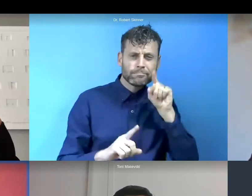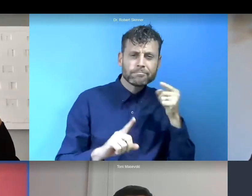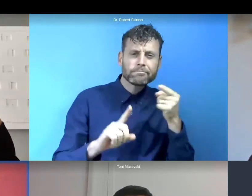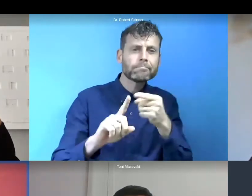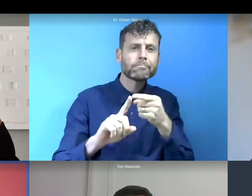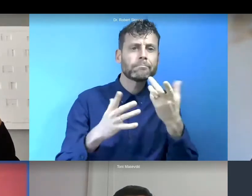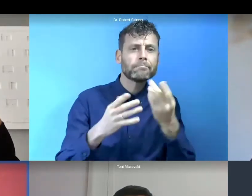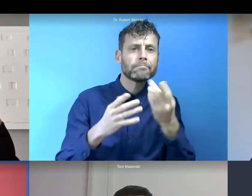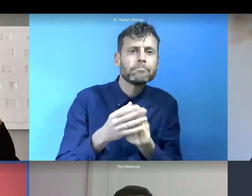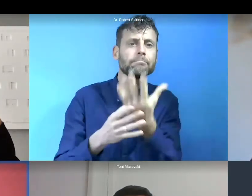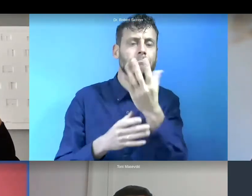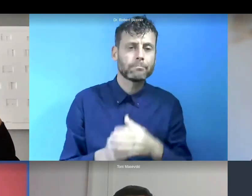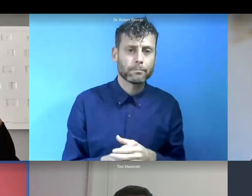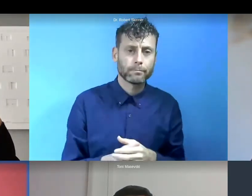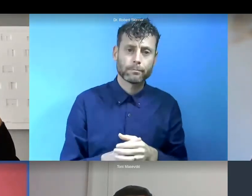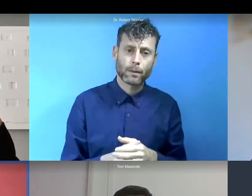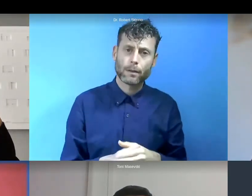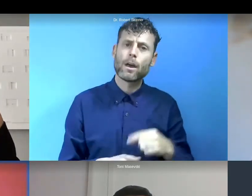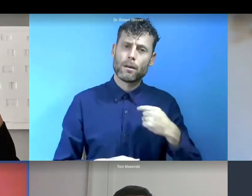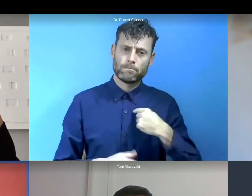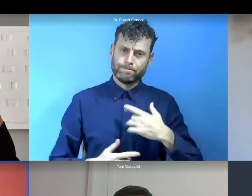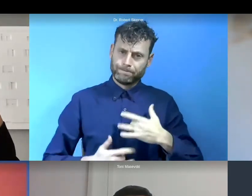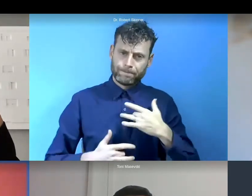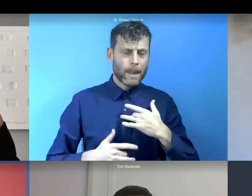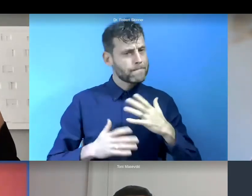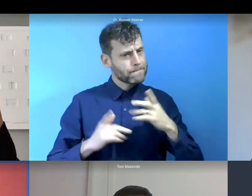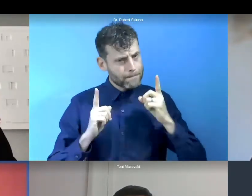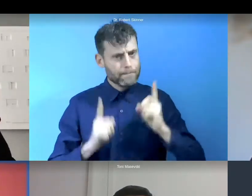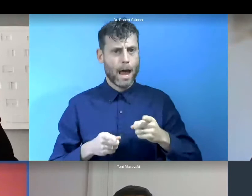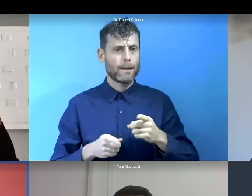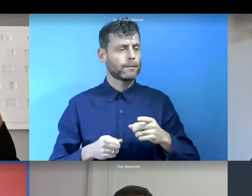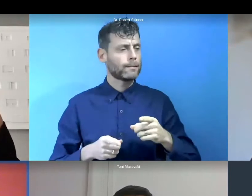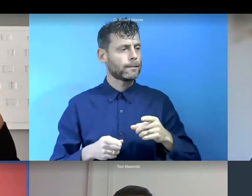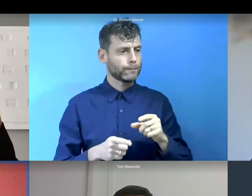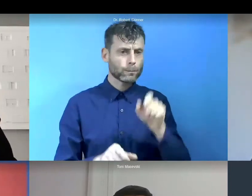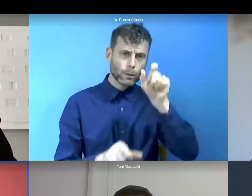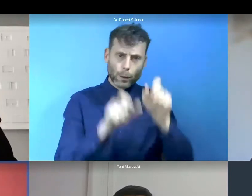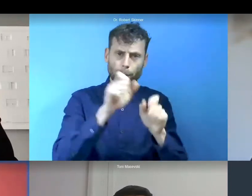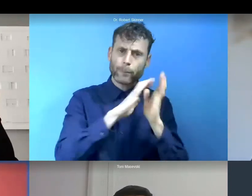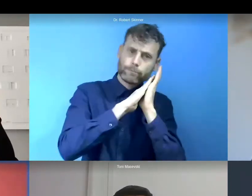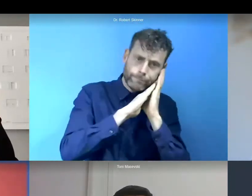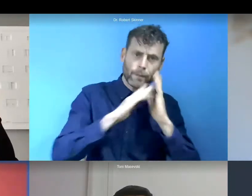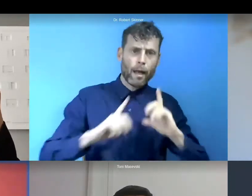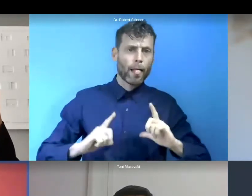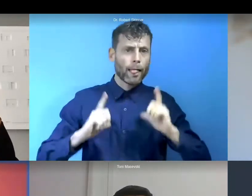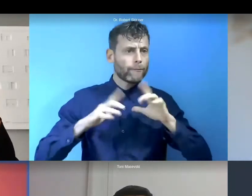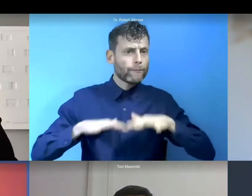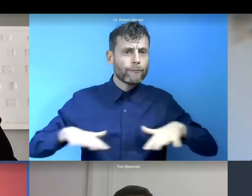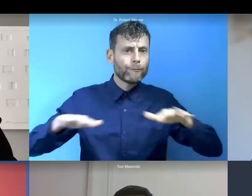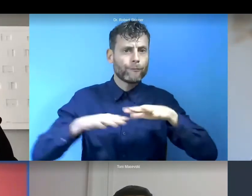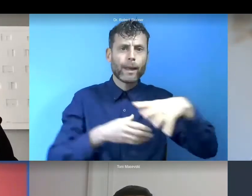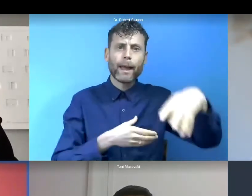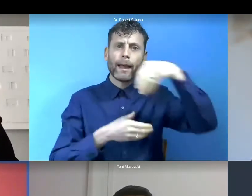because this is the real participation, because a participation process has